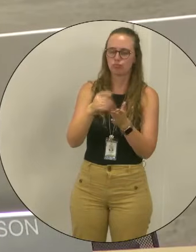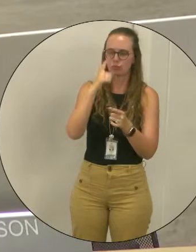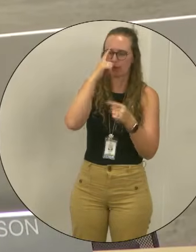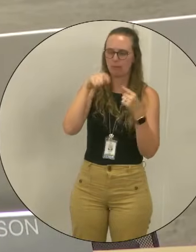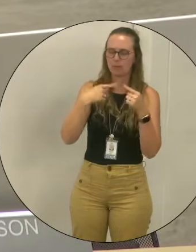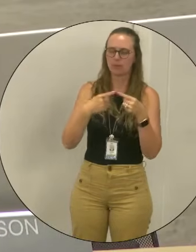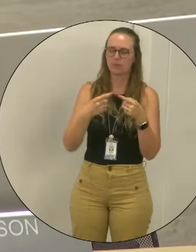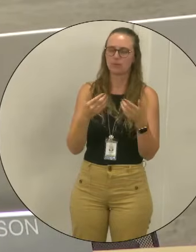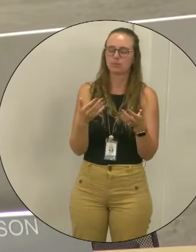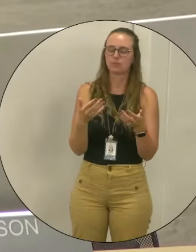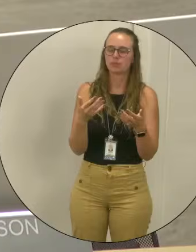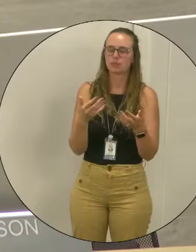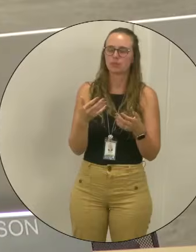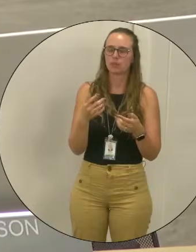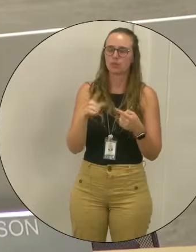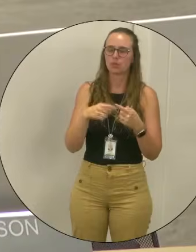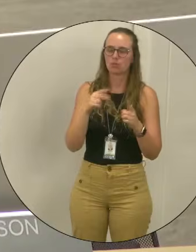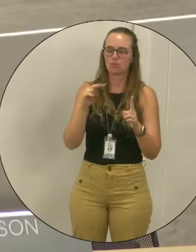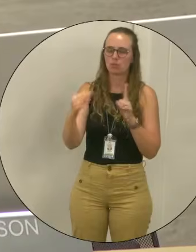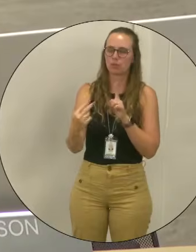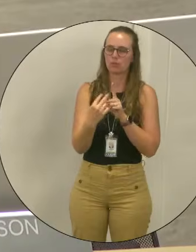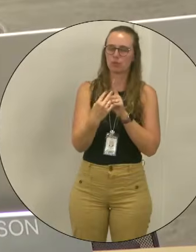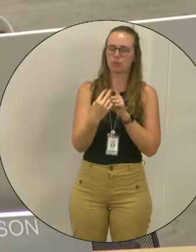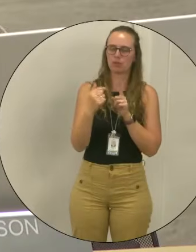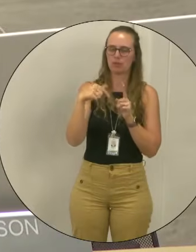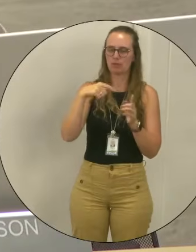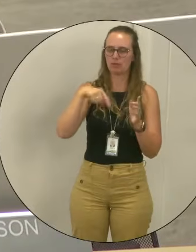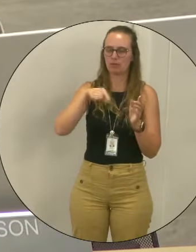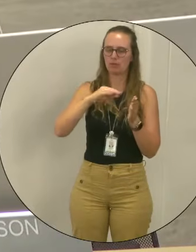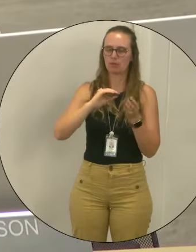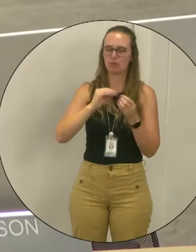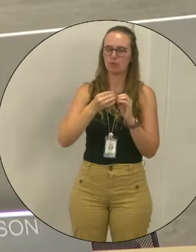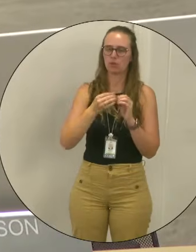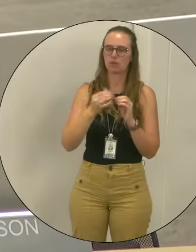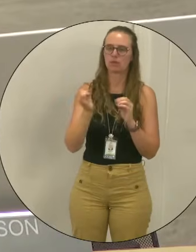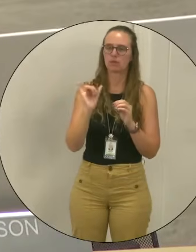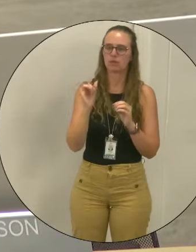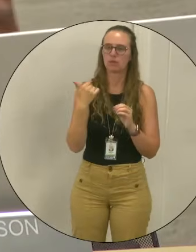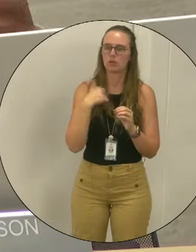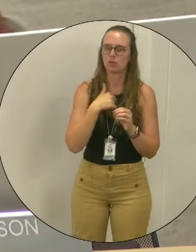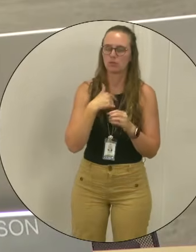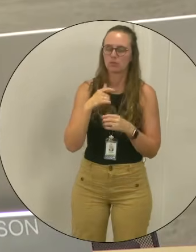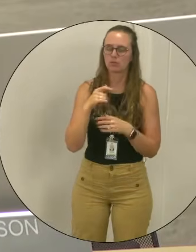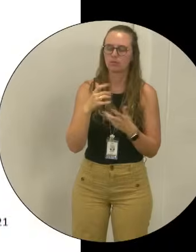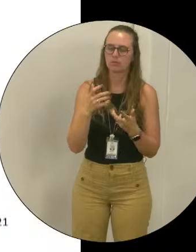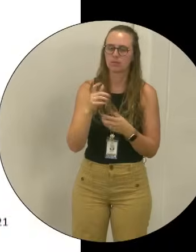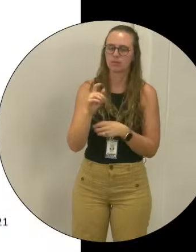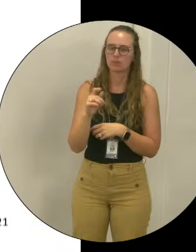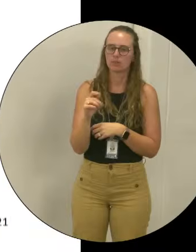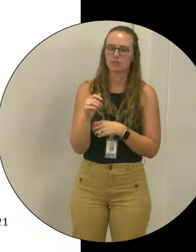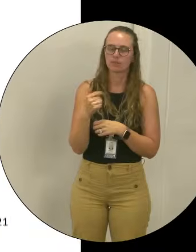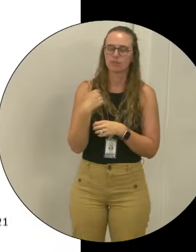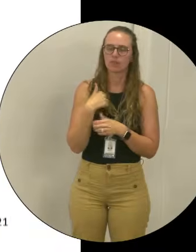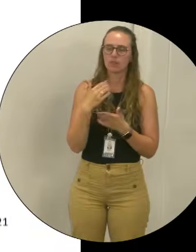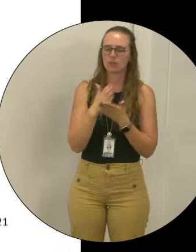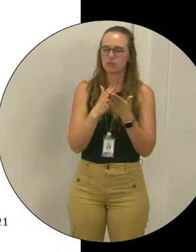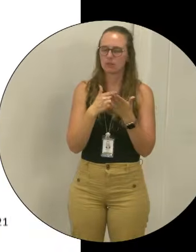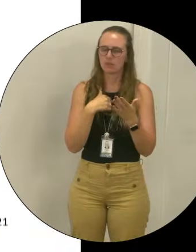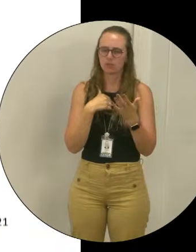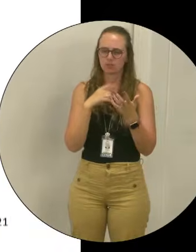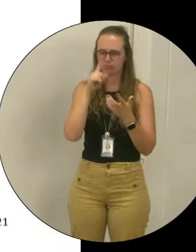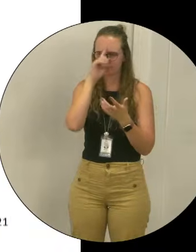talk about perception, and then these numbers are tangible, right? And so sometimes I get confused